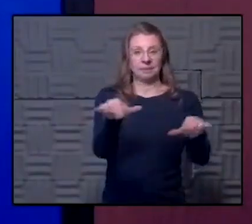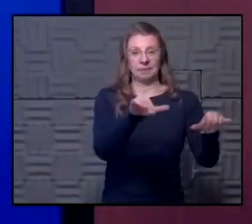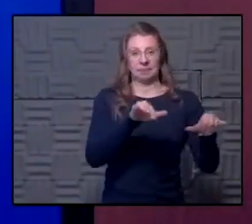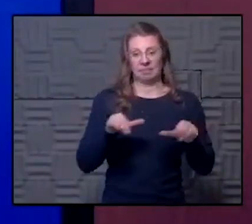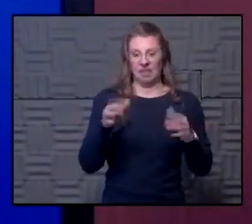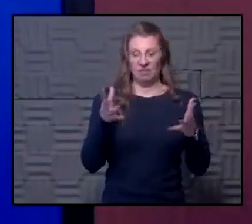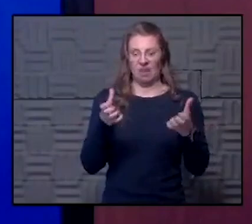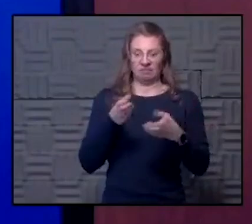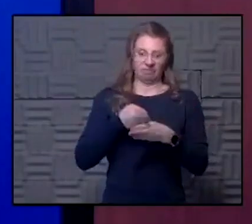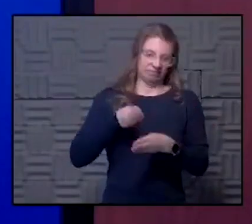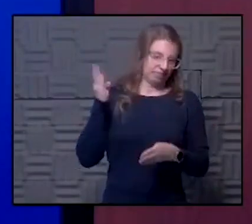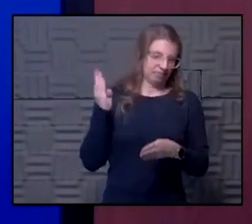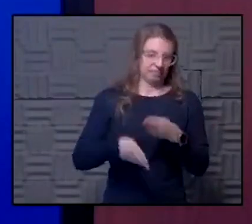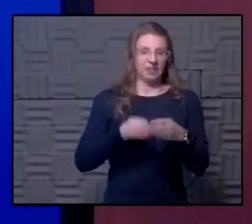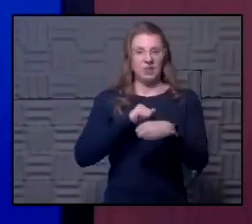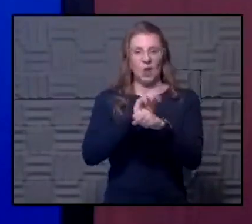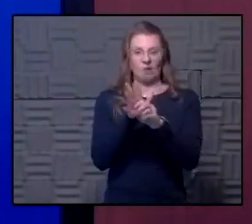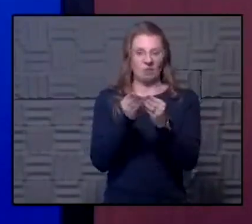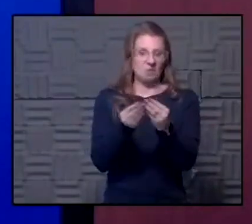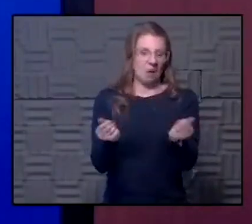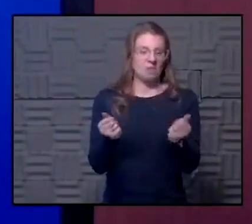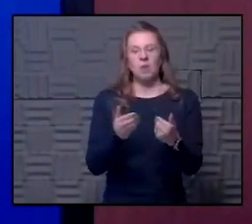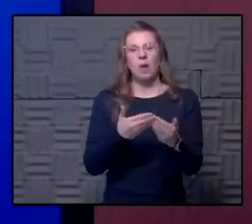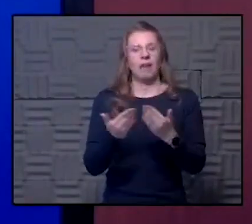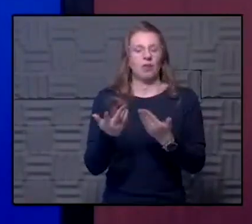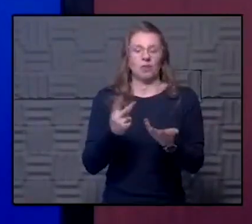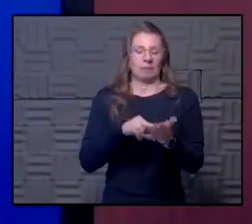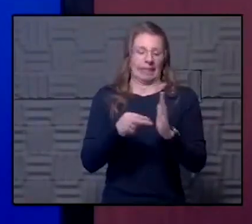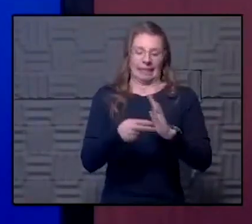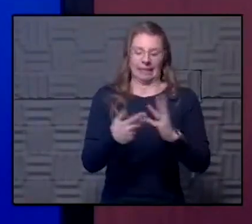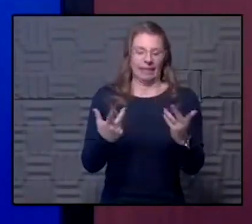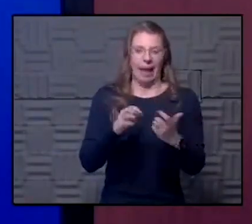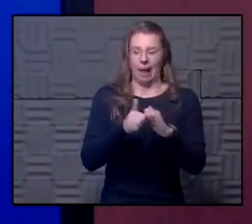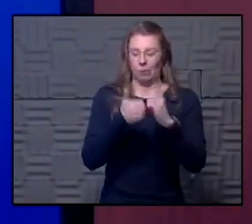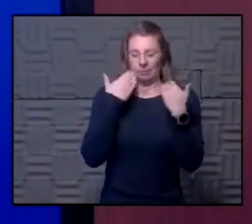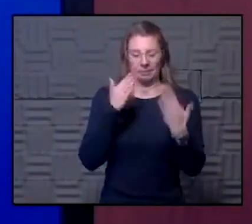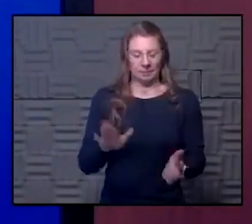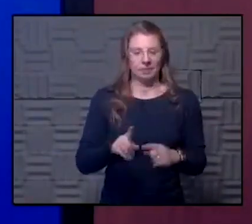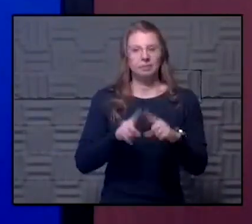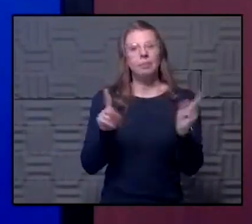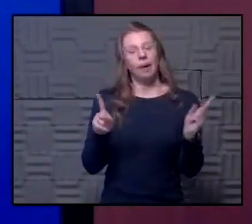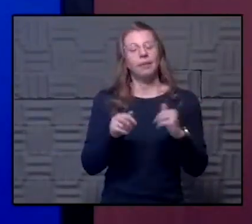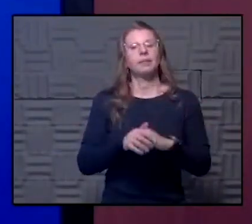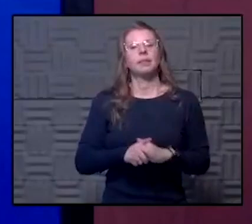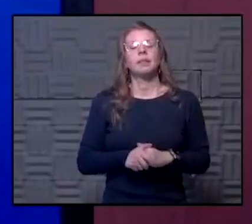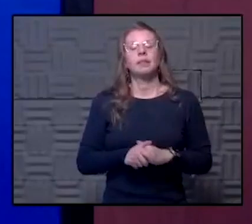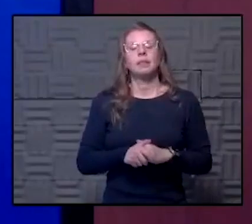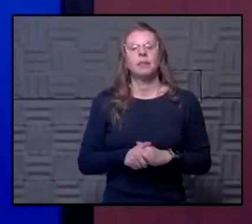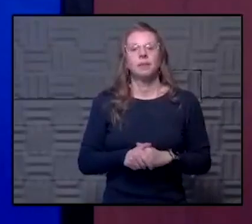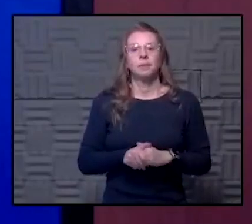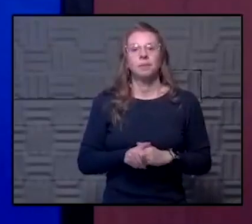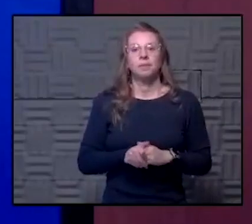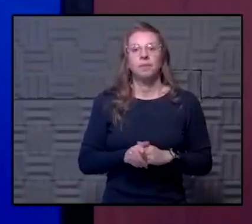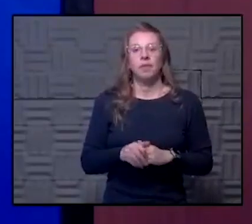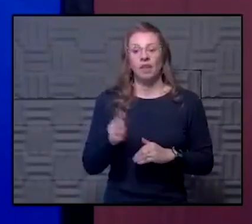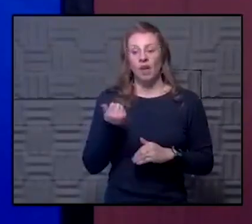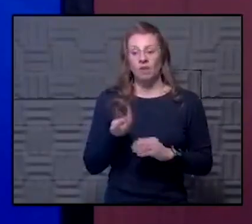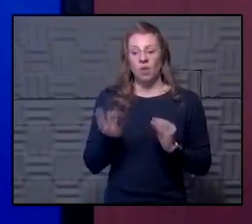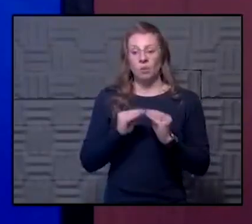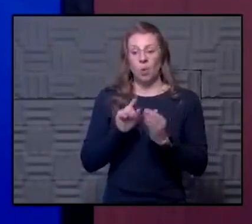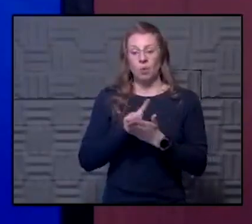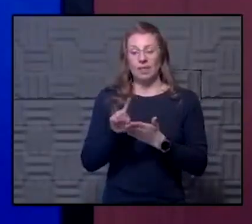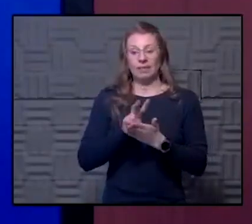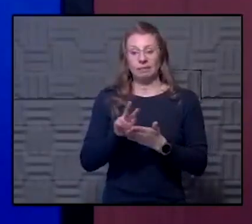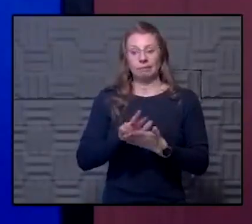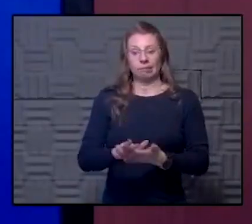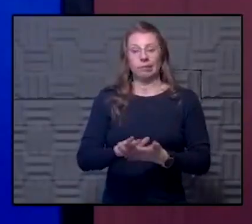get this over with as soon as possible, whatever that means. And although saying we need a couple more weeks to